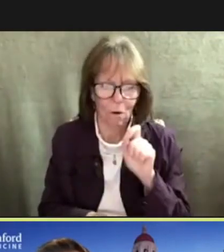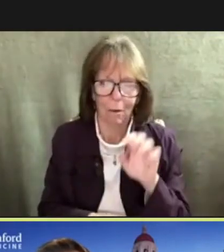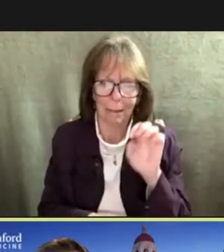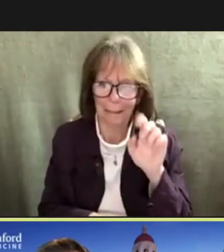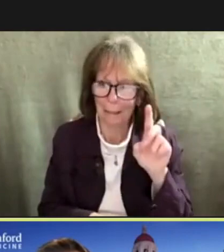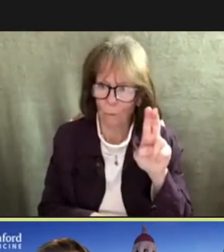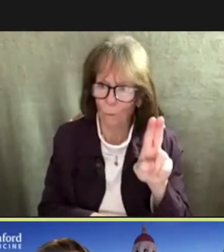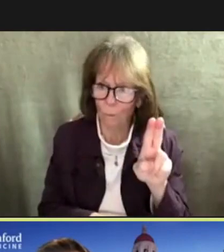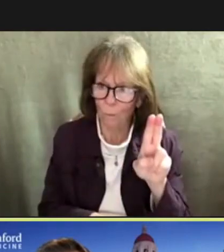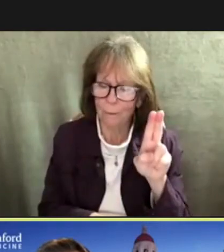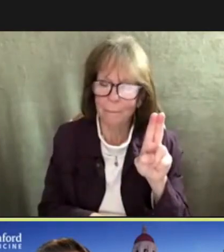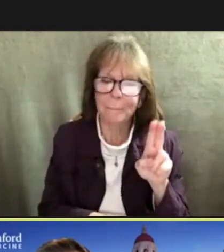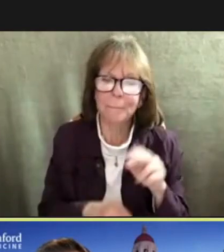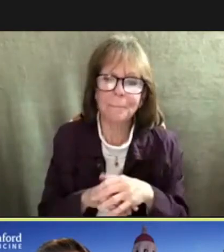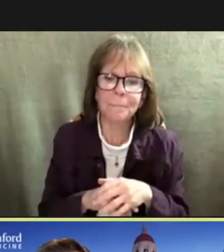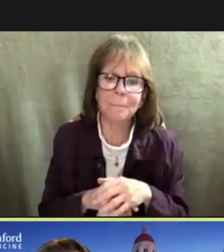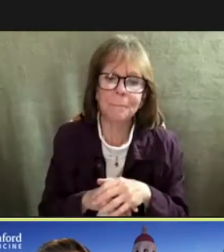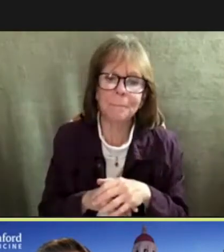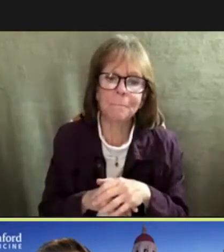And